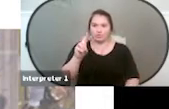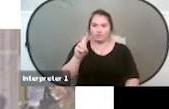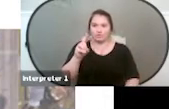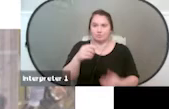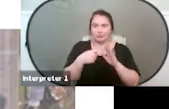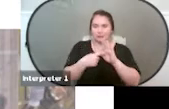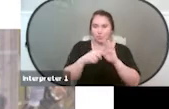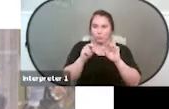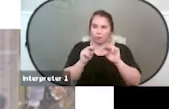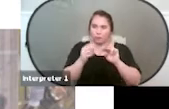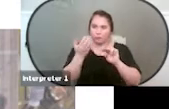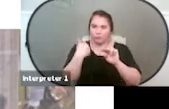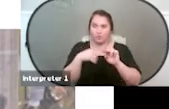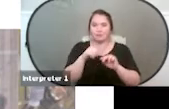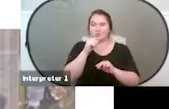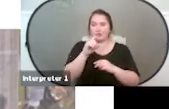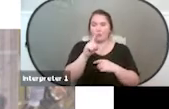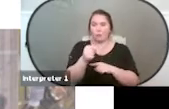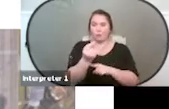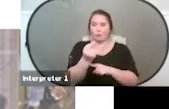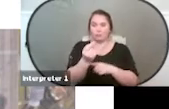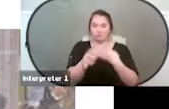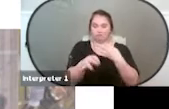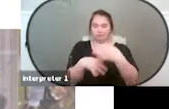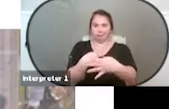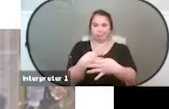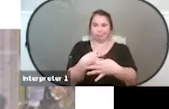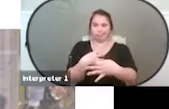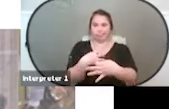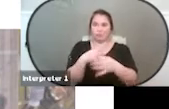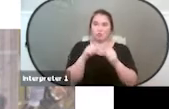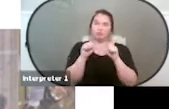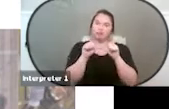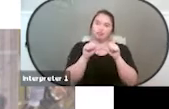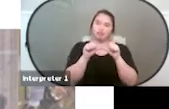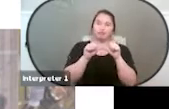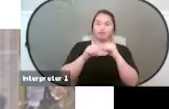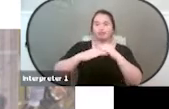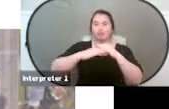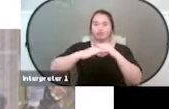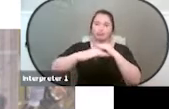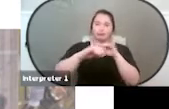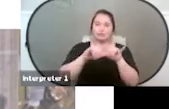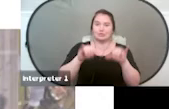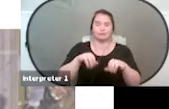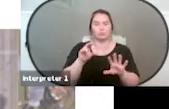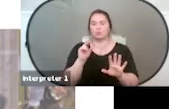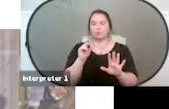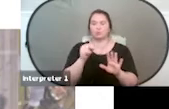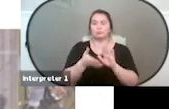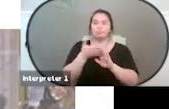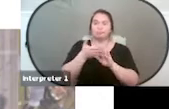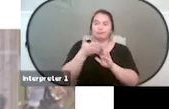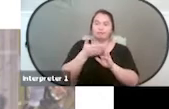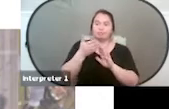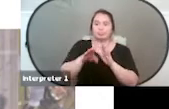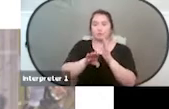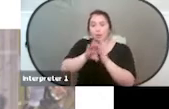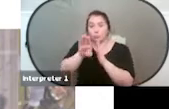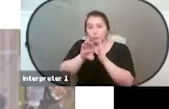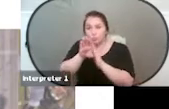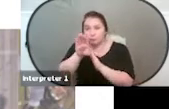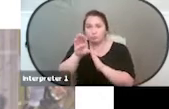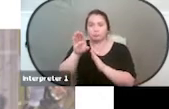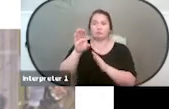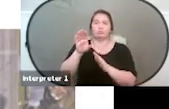not just replacement and maintaining the systems, but it would be actually improving some of those systems, as